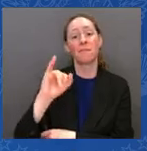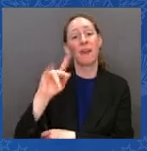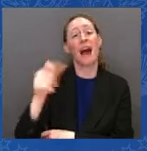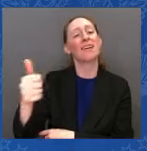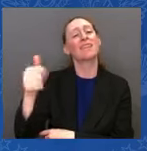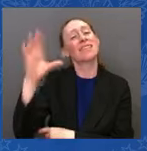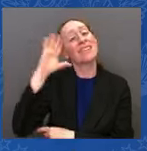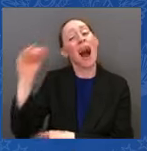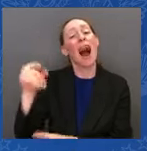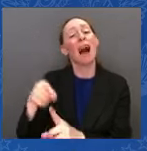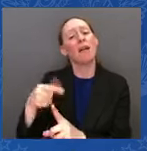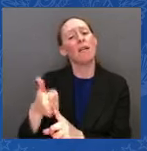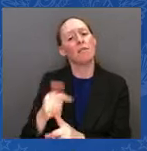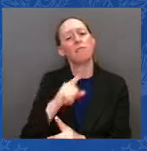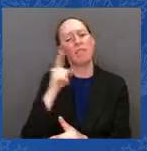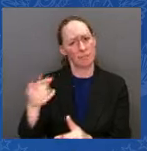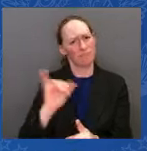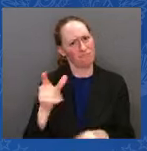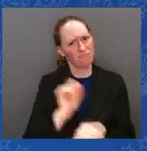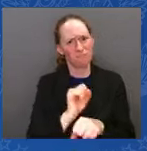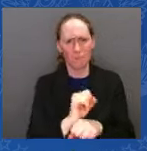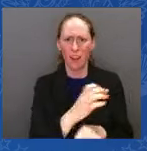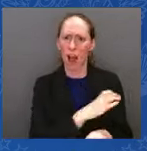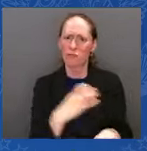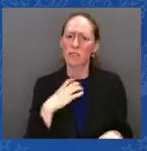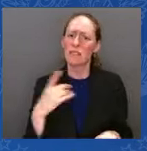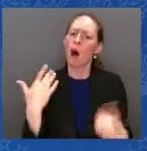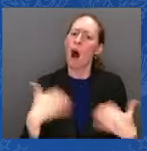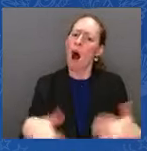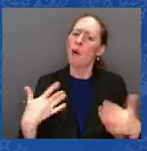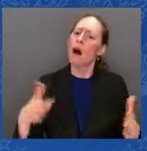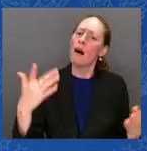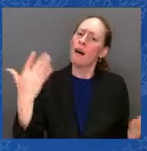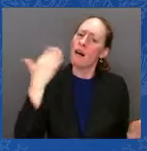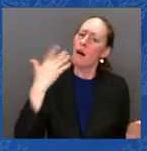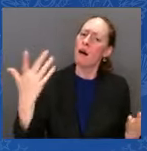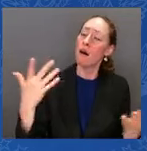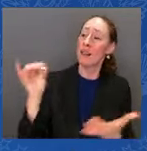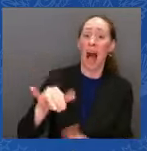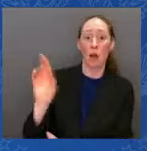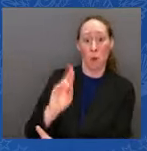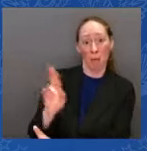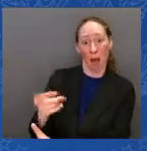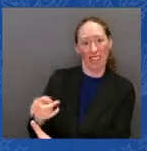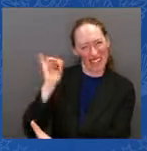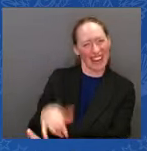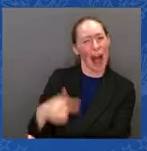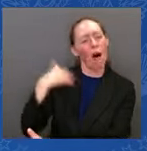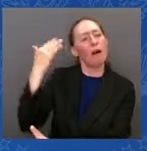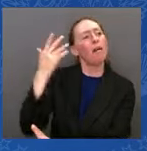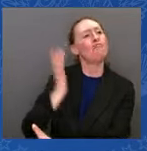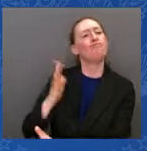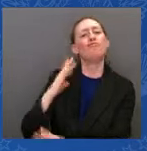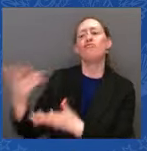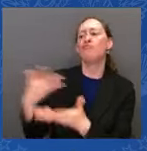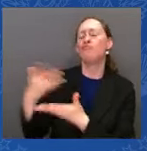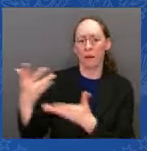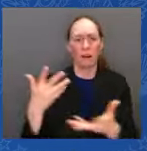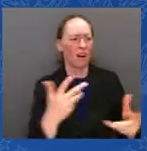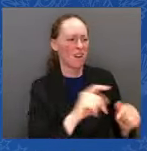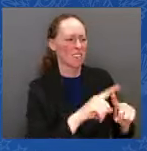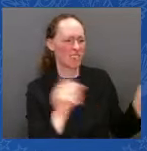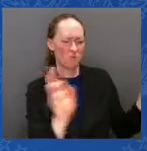kind of Republican I was used to dealing with. But he's not one of these MAGA Republicans, which I'm going to talk a little bit about. I don't want to get him in trouble